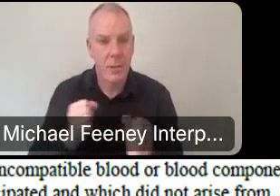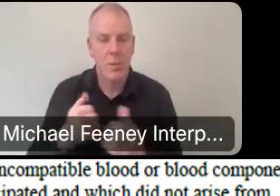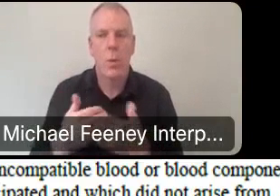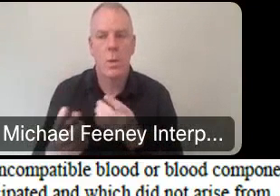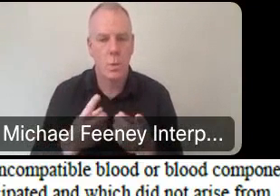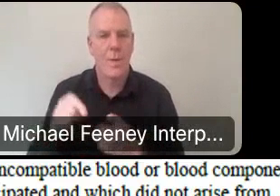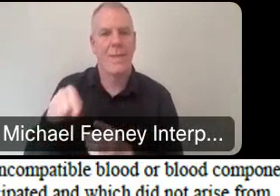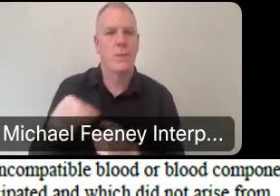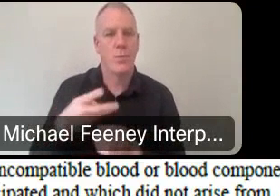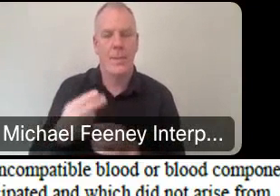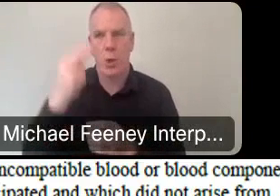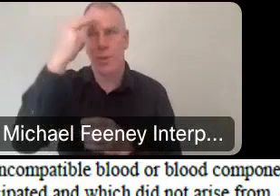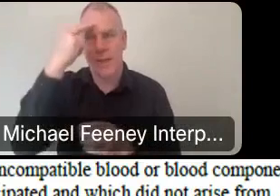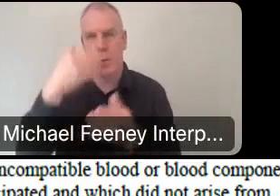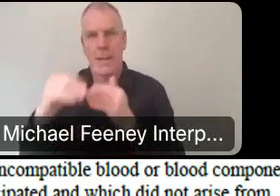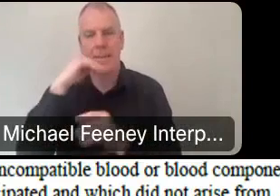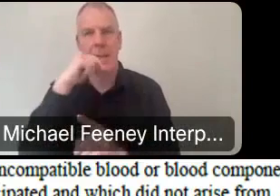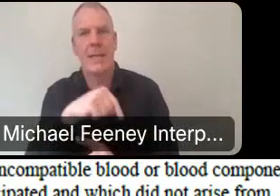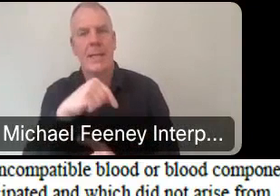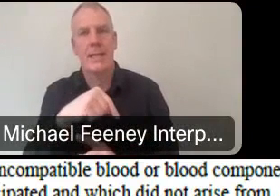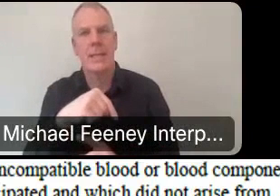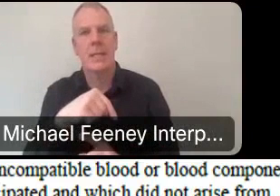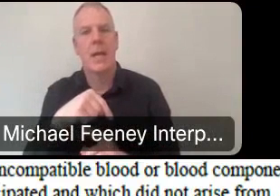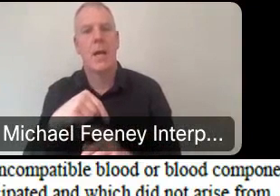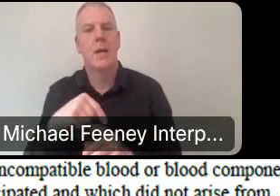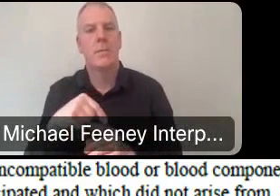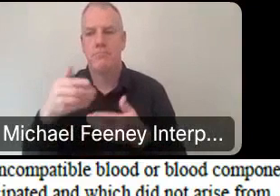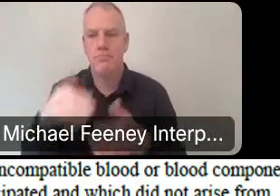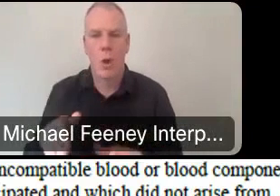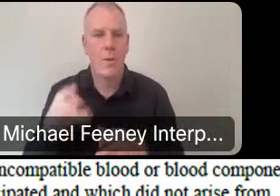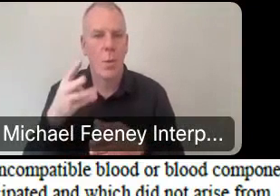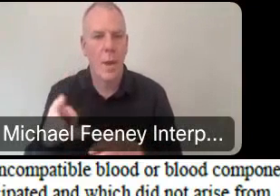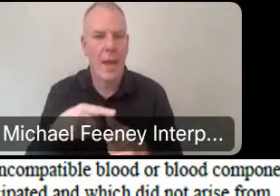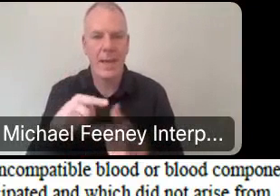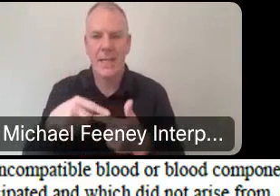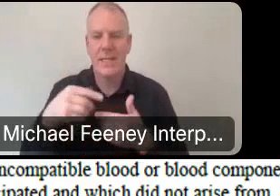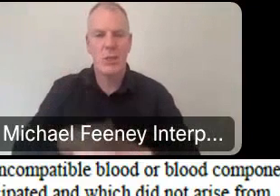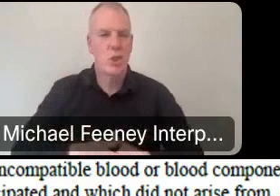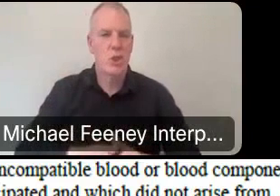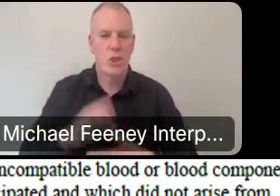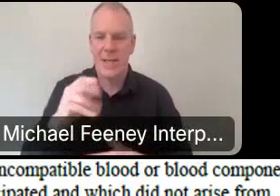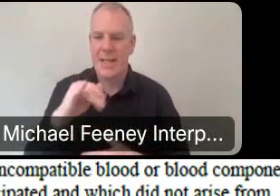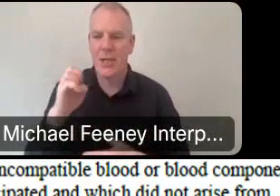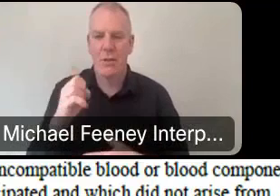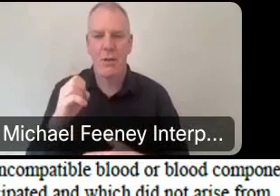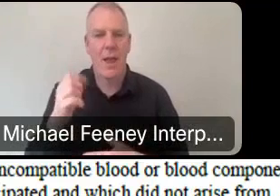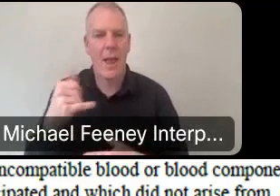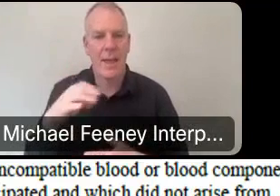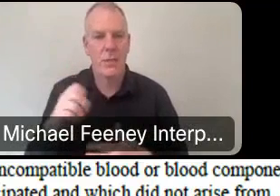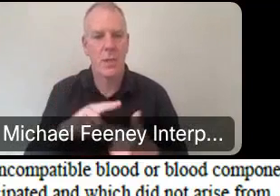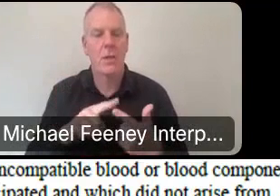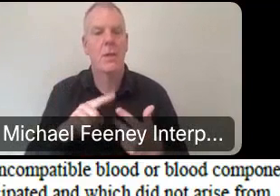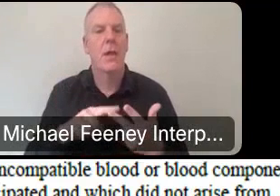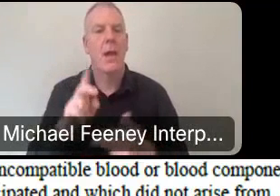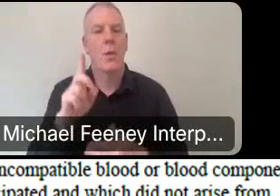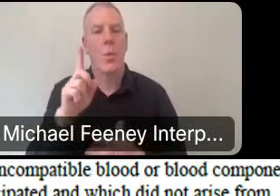how these will be interpreted, what is meant by prescribed birth weight, prescribed gestational age. Then 1.11 is